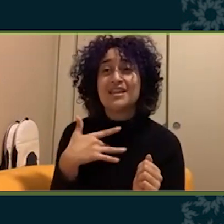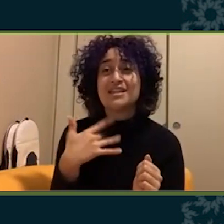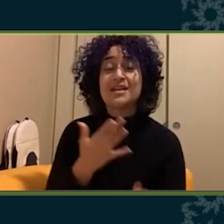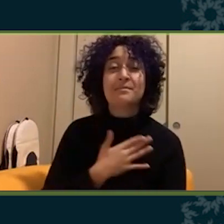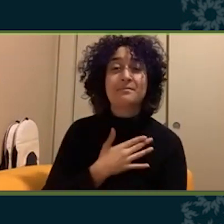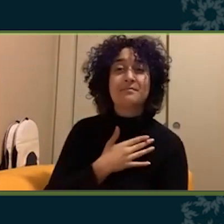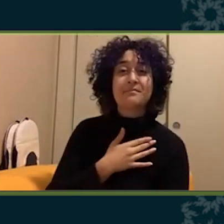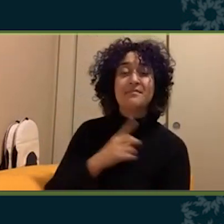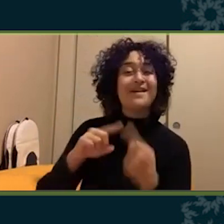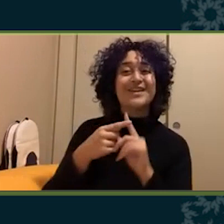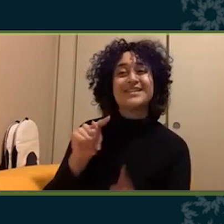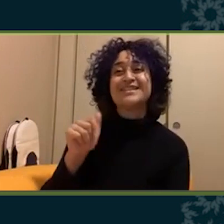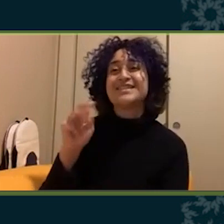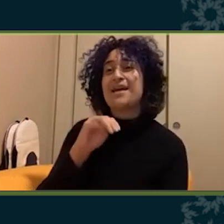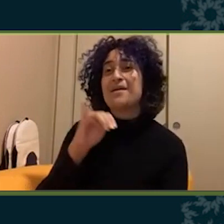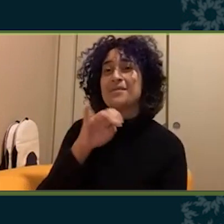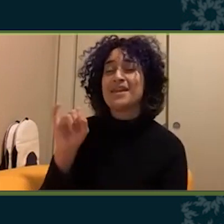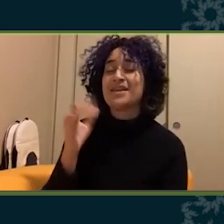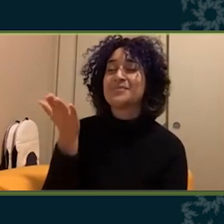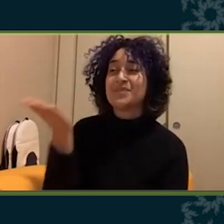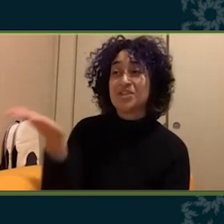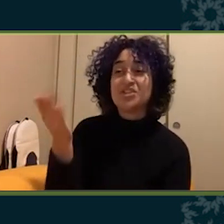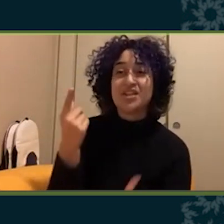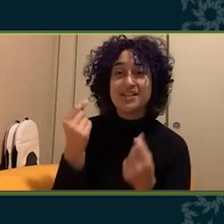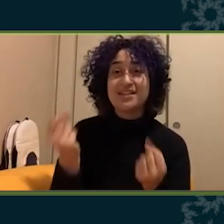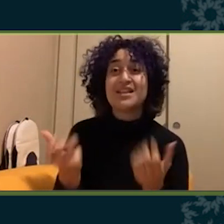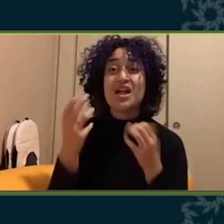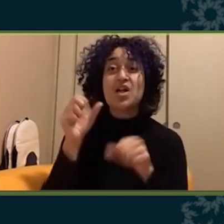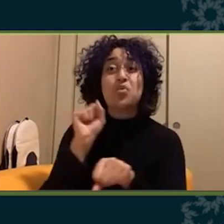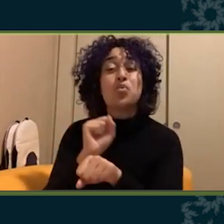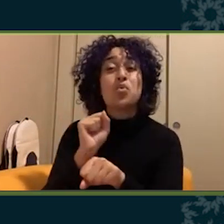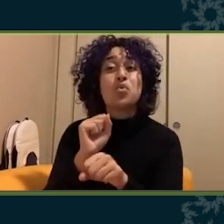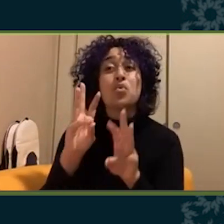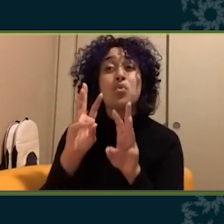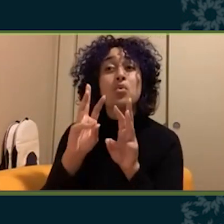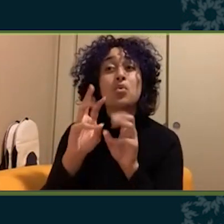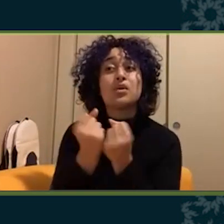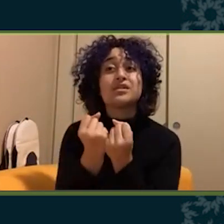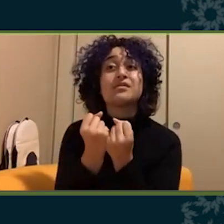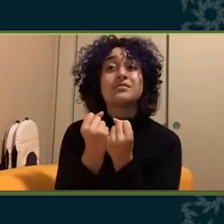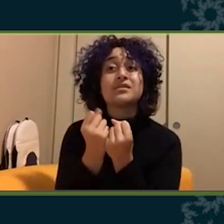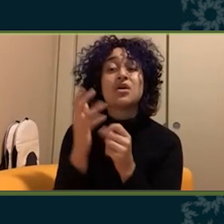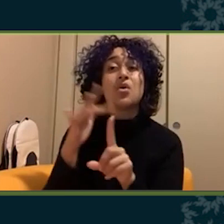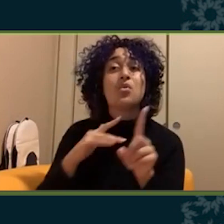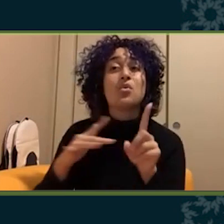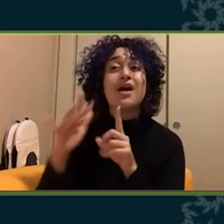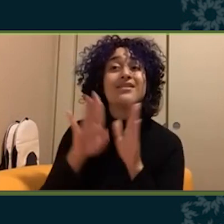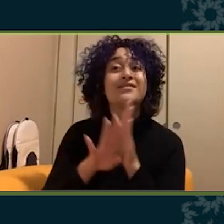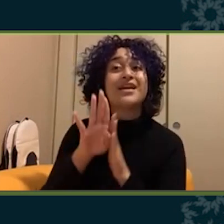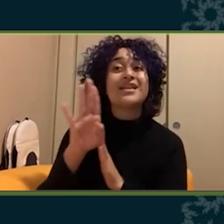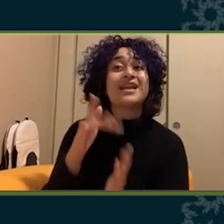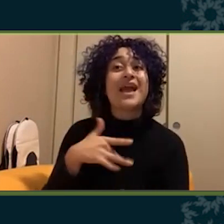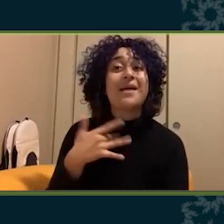to give a shout out to Tammy Triolo. She does a lot of workshops around developing empathy in white people.